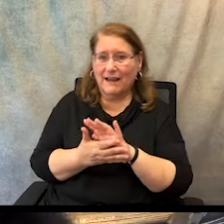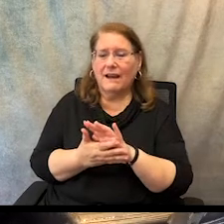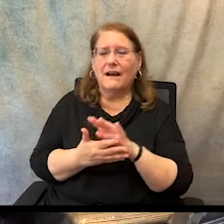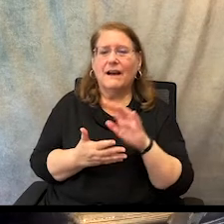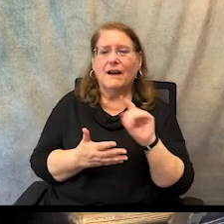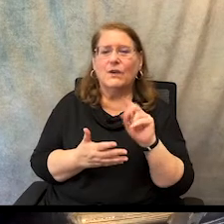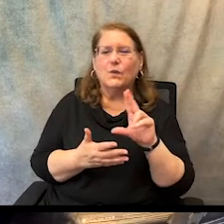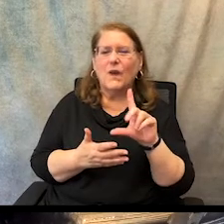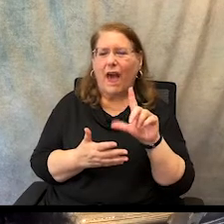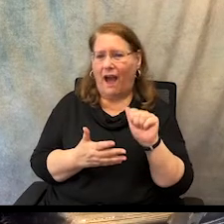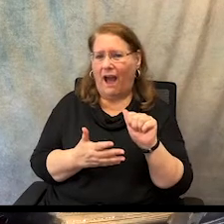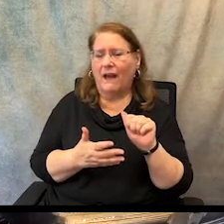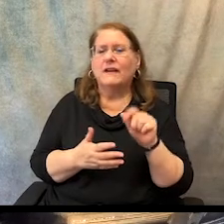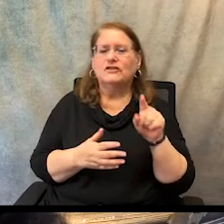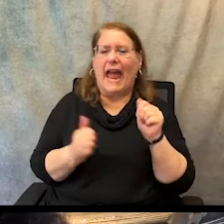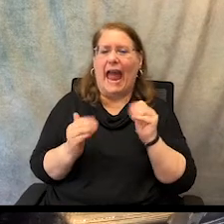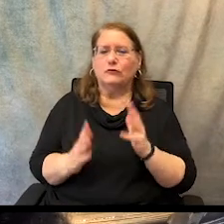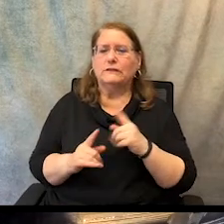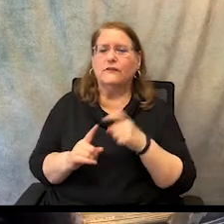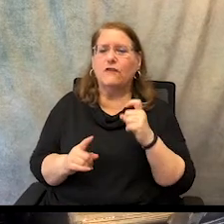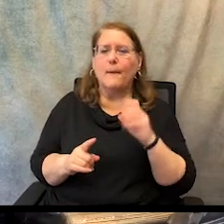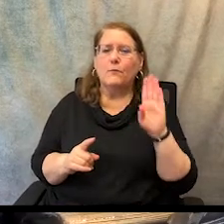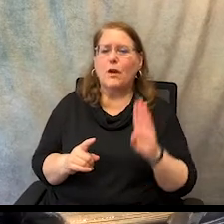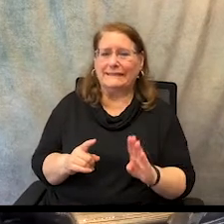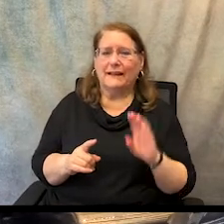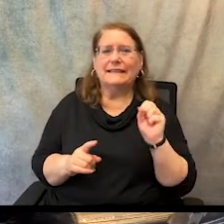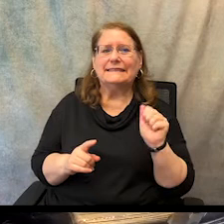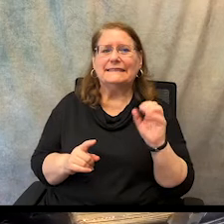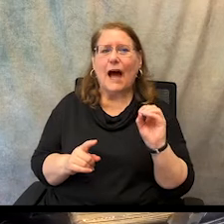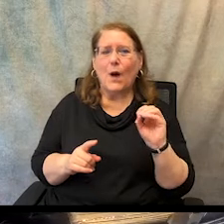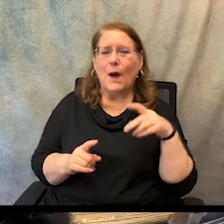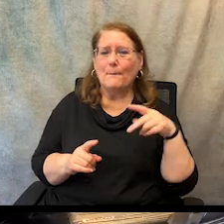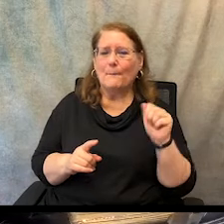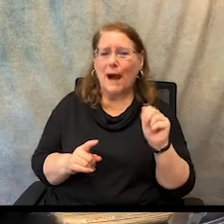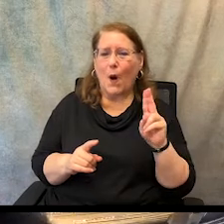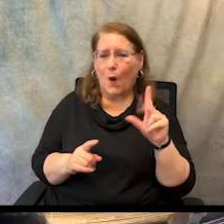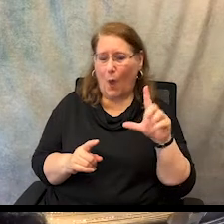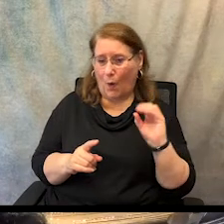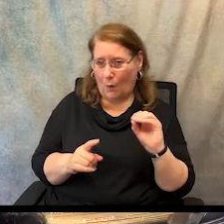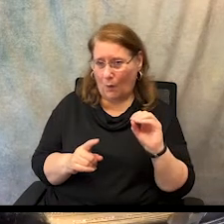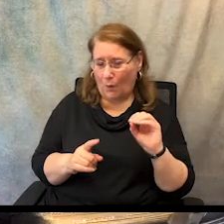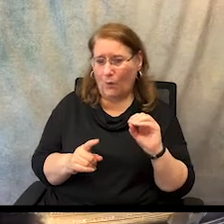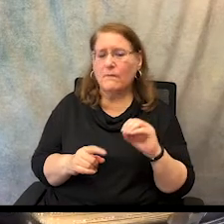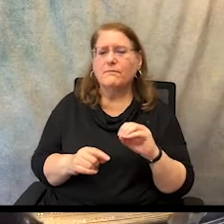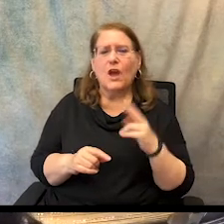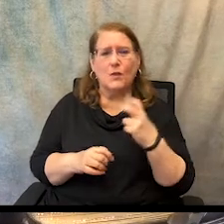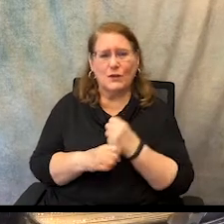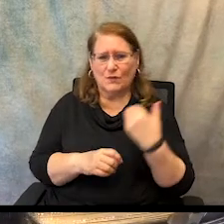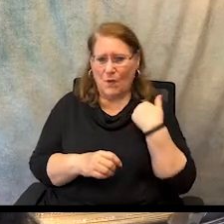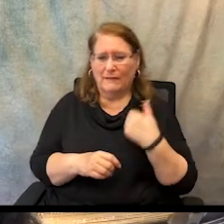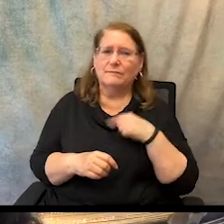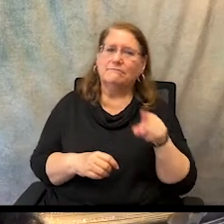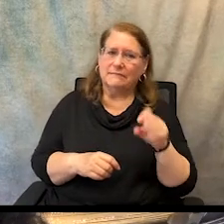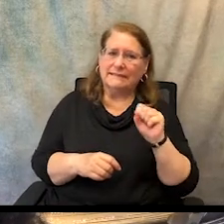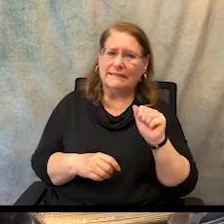she is Tuna Dvek. She is actress from Brazil, from Sao Paulo. Okay. I was 3 years ago